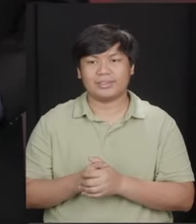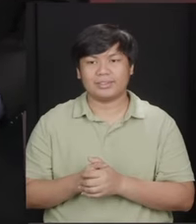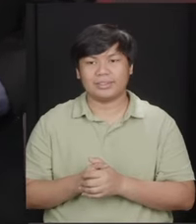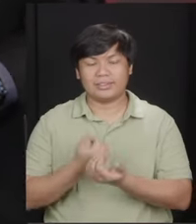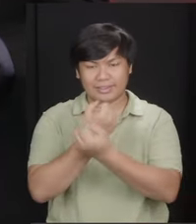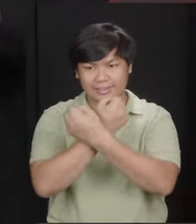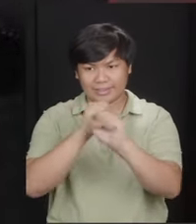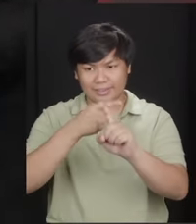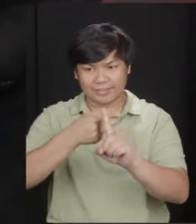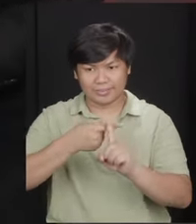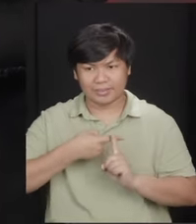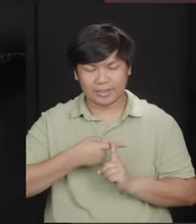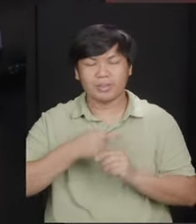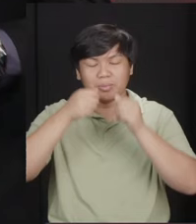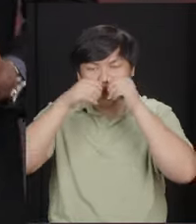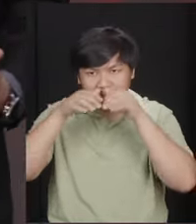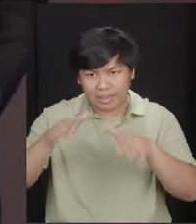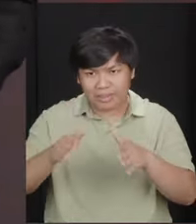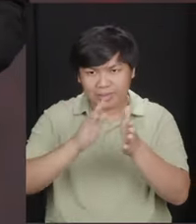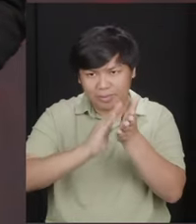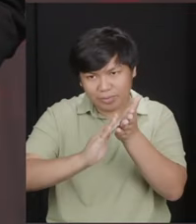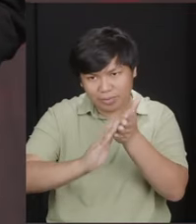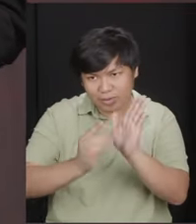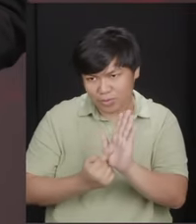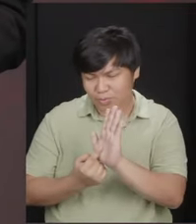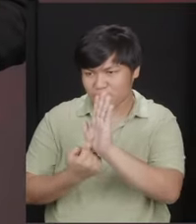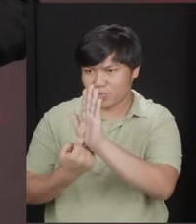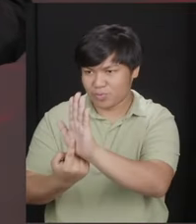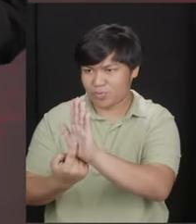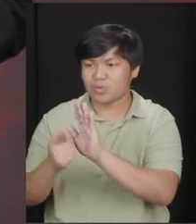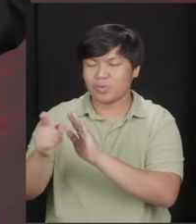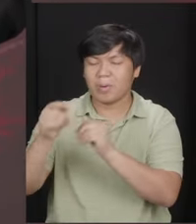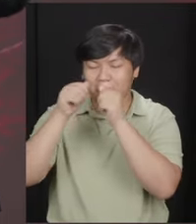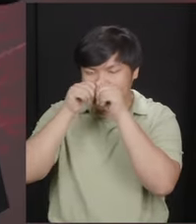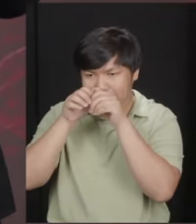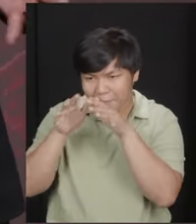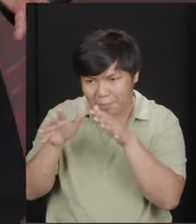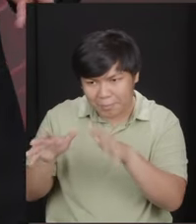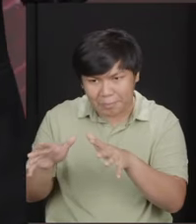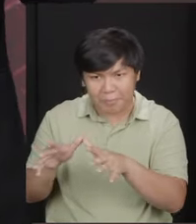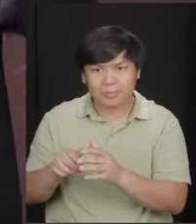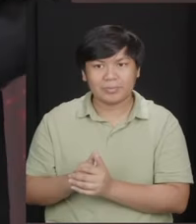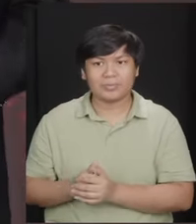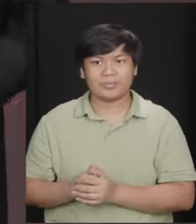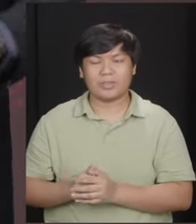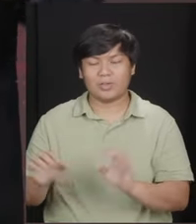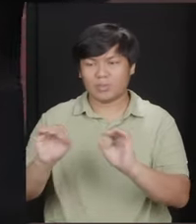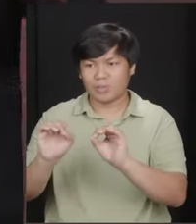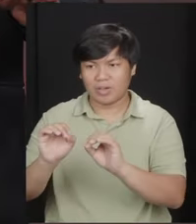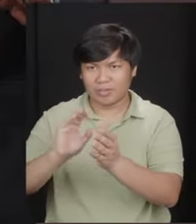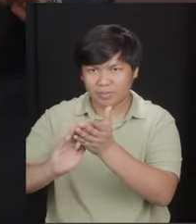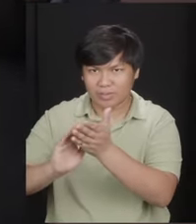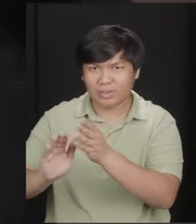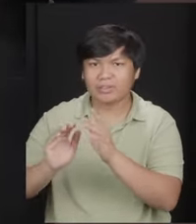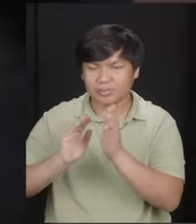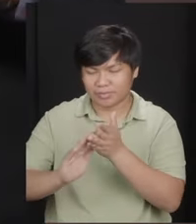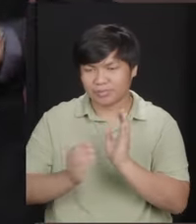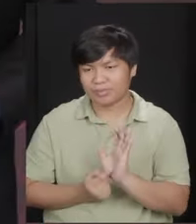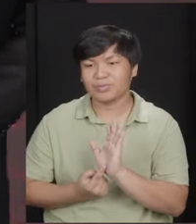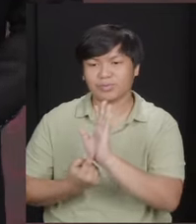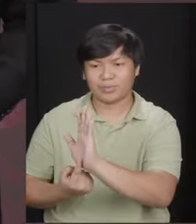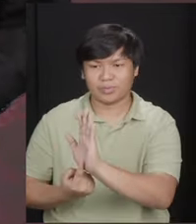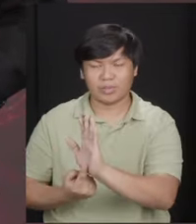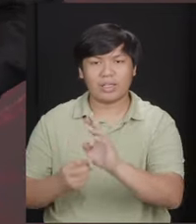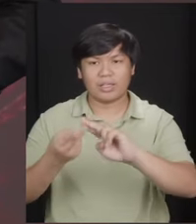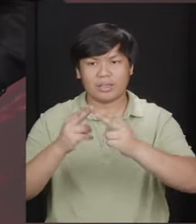salvation. So forgive so you can be a blessing to the unworthy and undeserving and unlovable and unforgivable. Just forgive them. But the